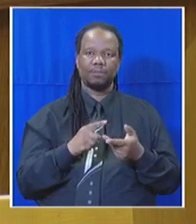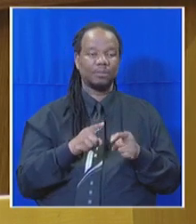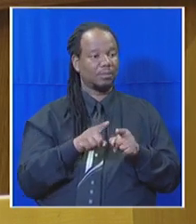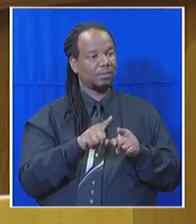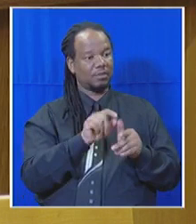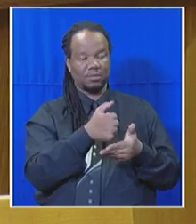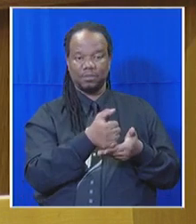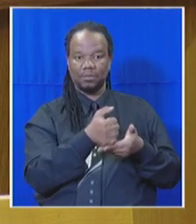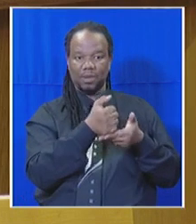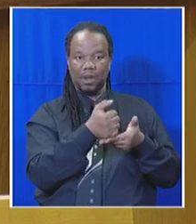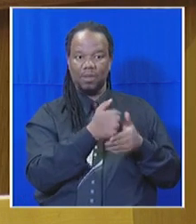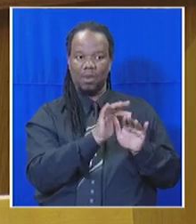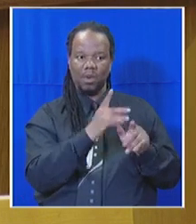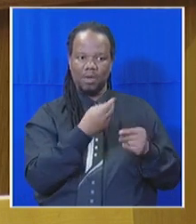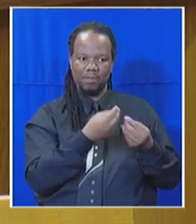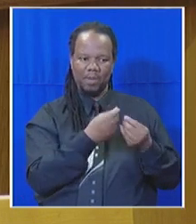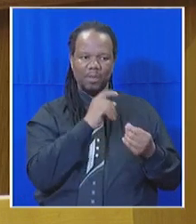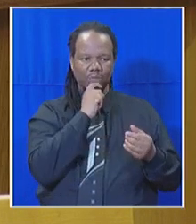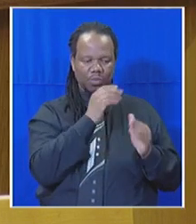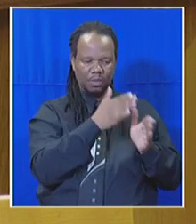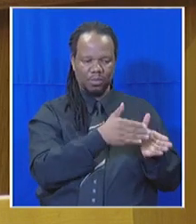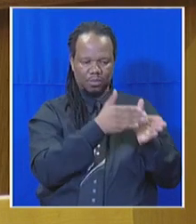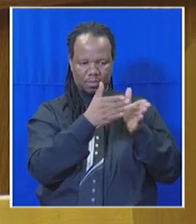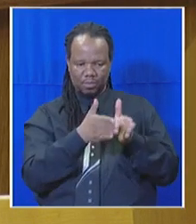balances forward, correct daily